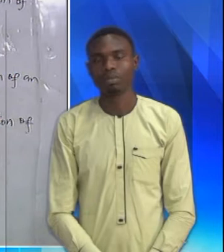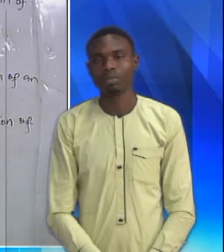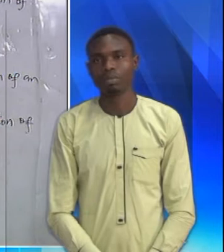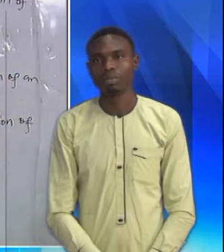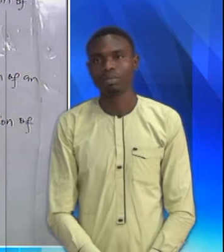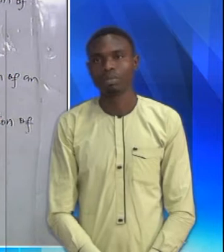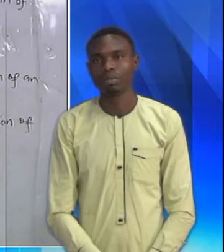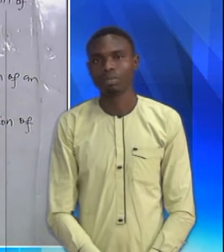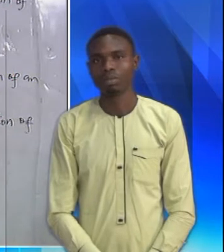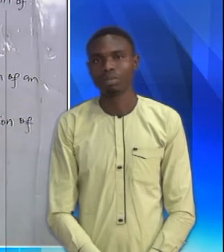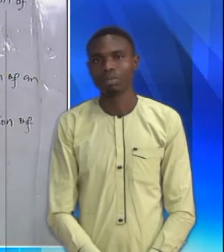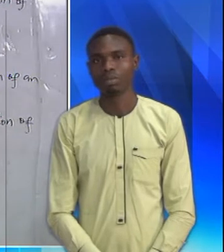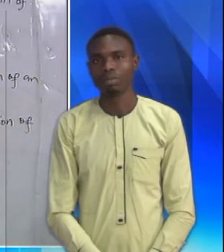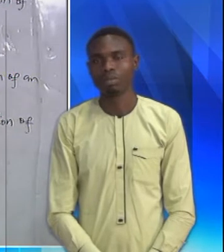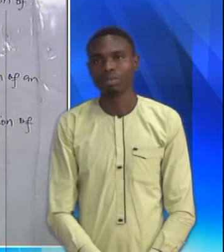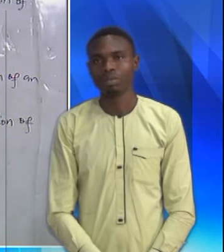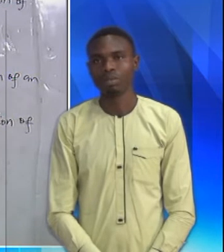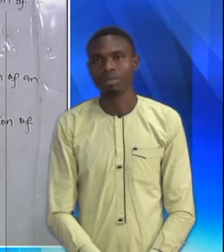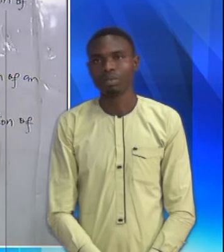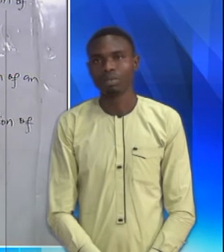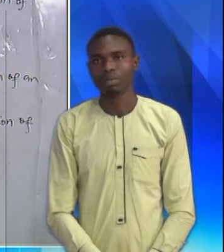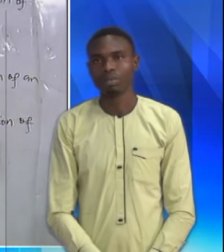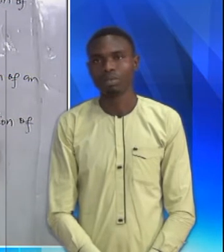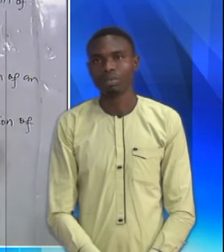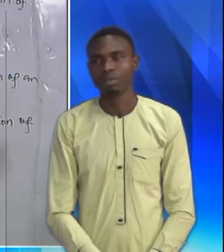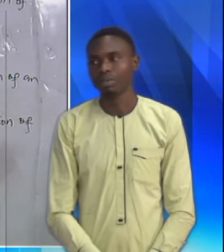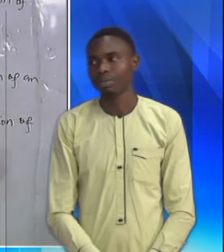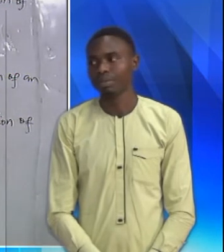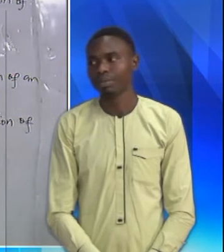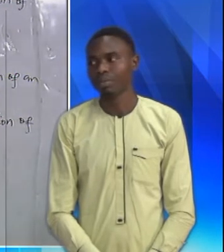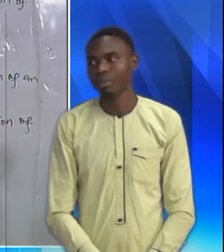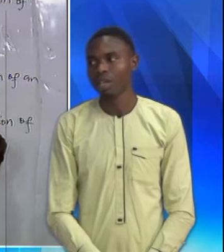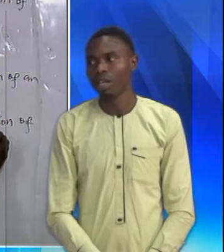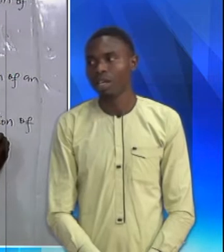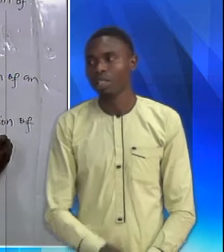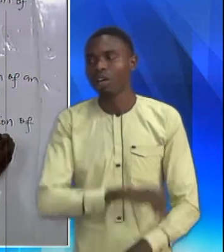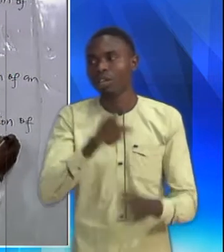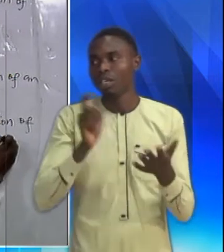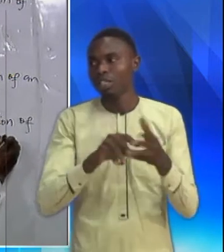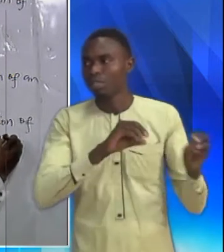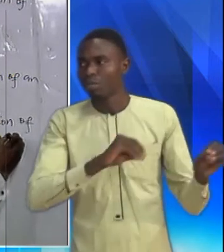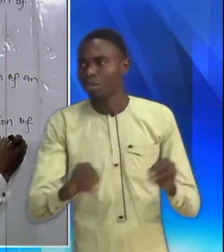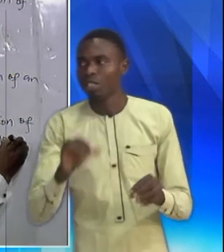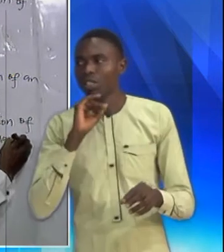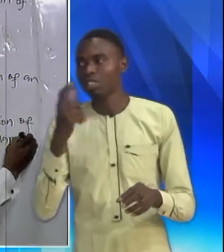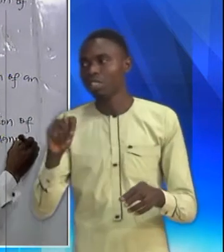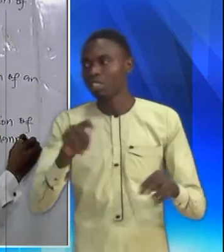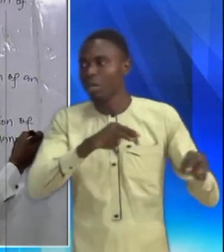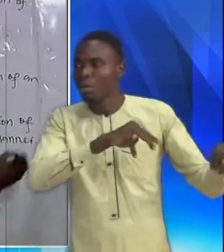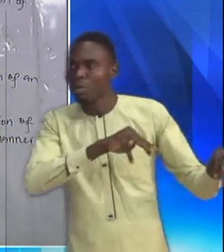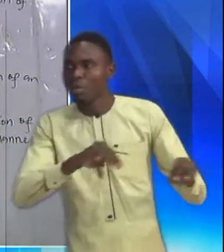in a to and fro manner. Please, to and fro manner.